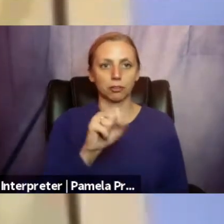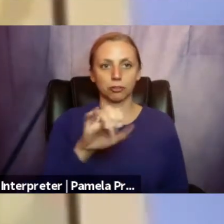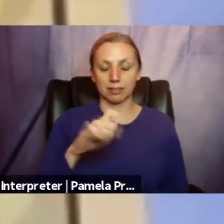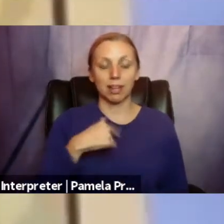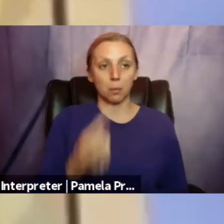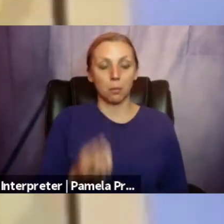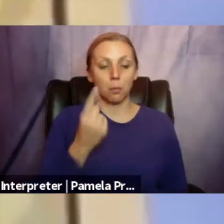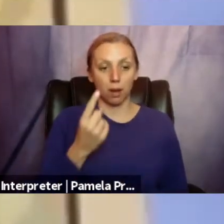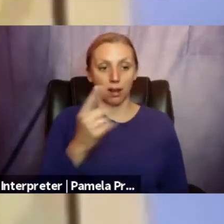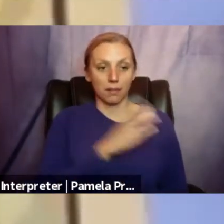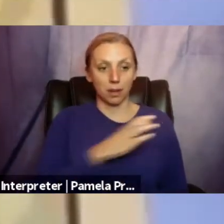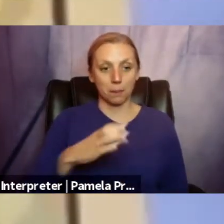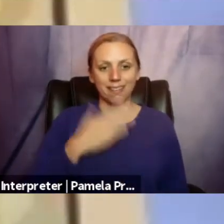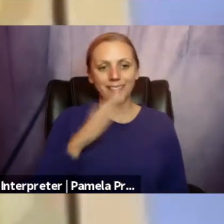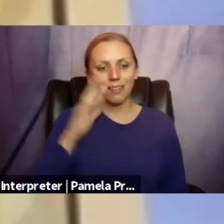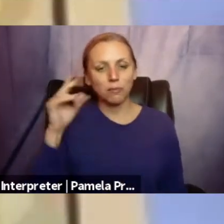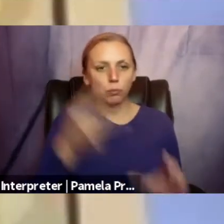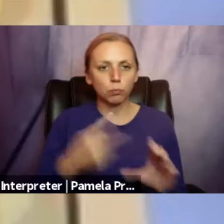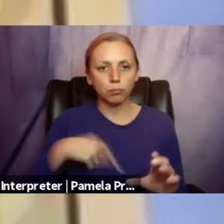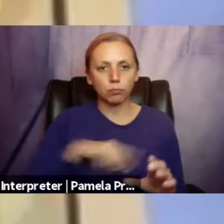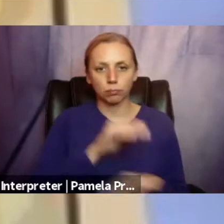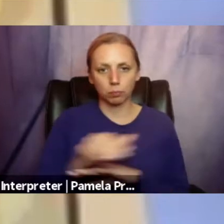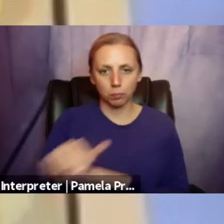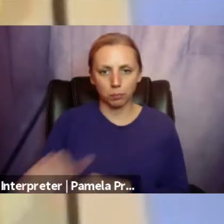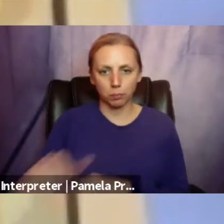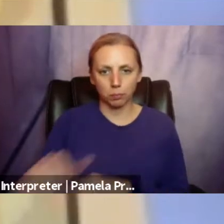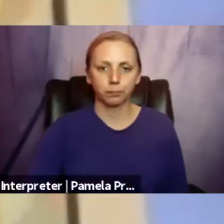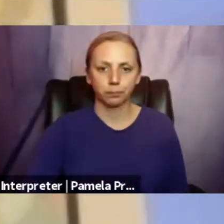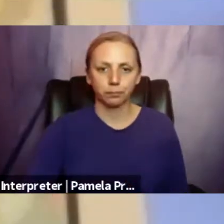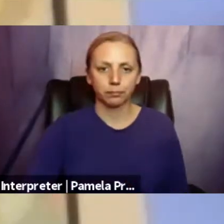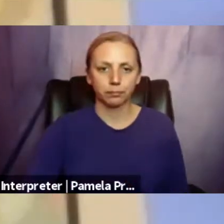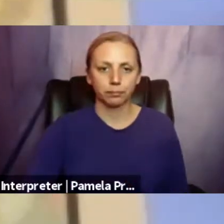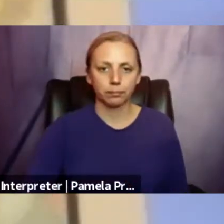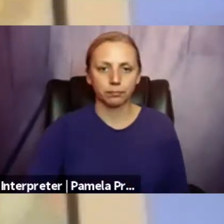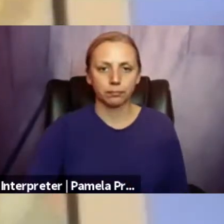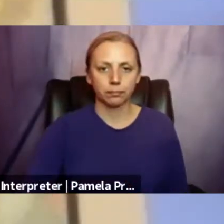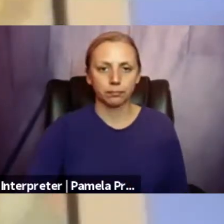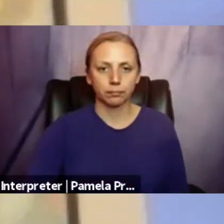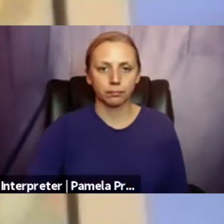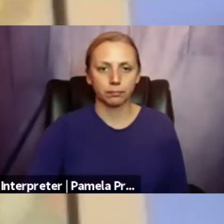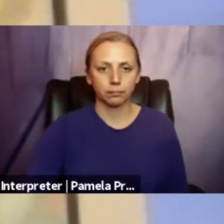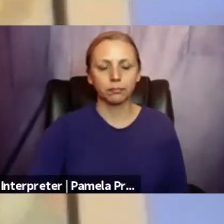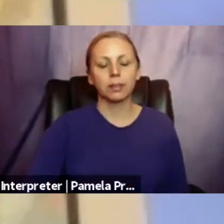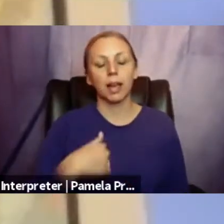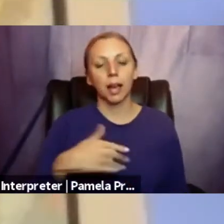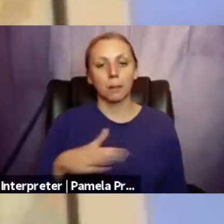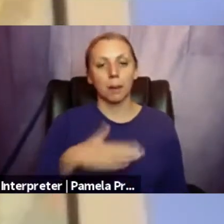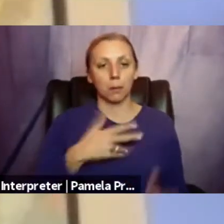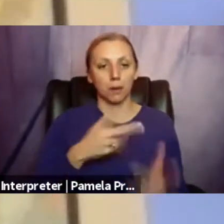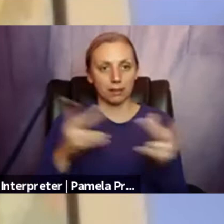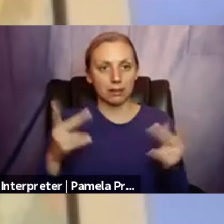so much for joining us this evening. I'm glad to have this space to offer initial context to our gathering